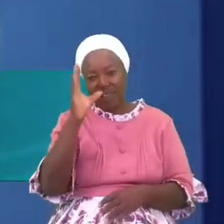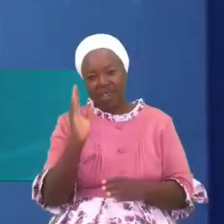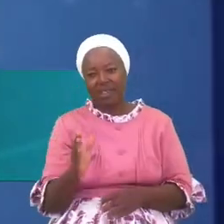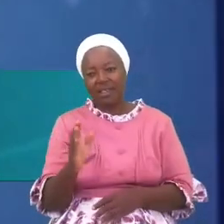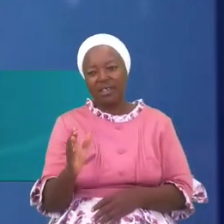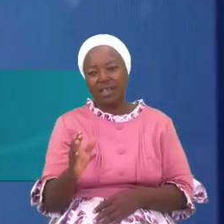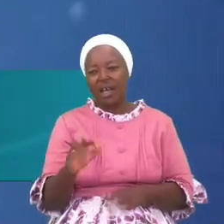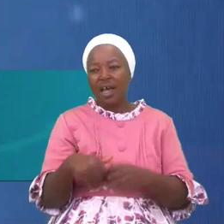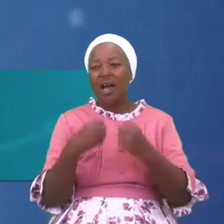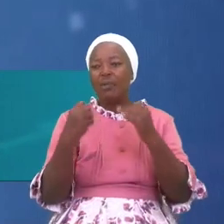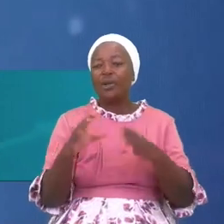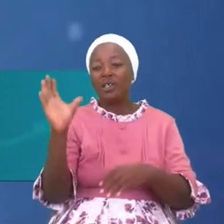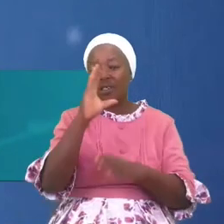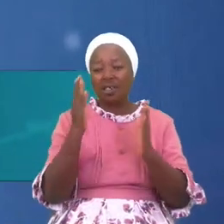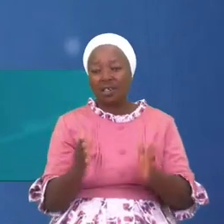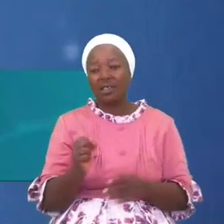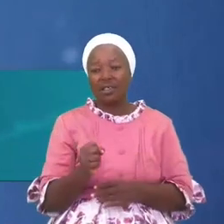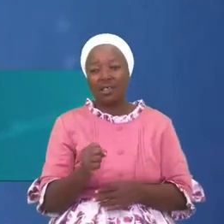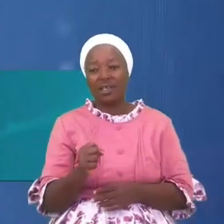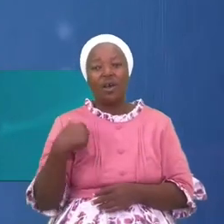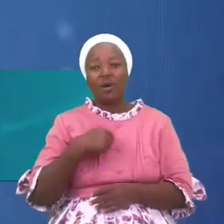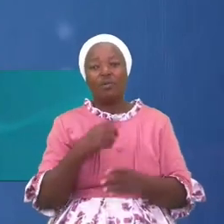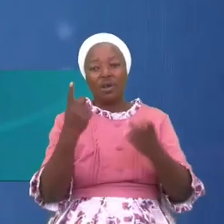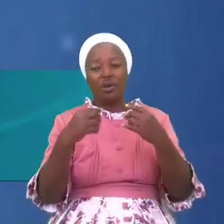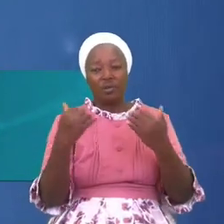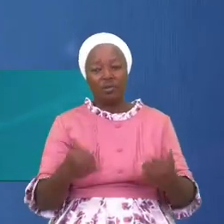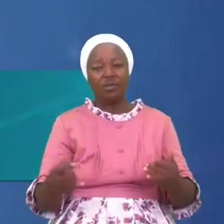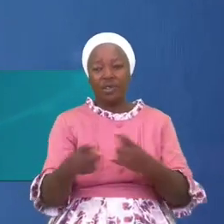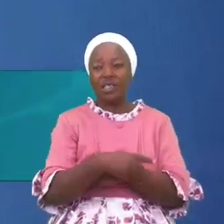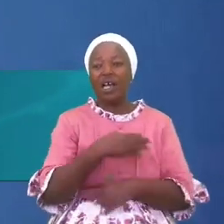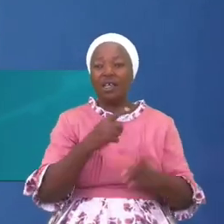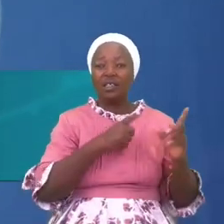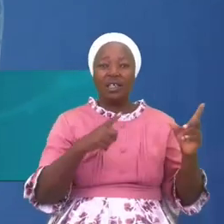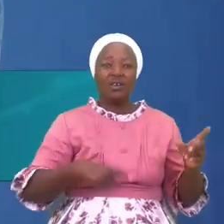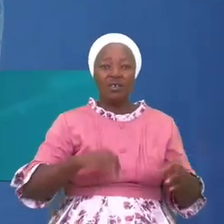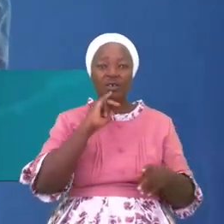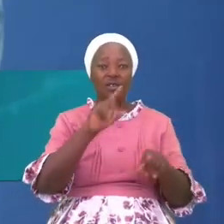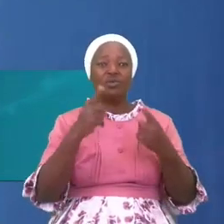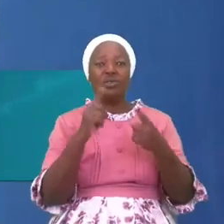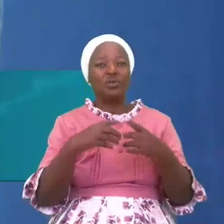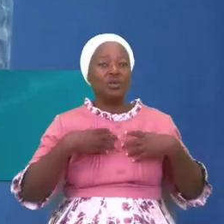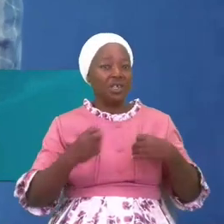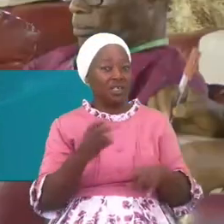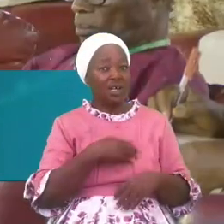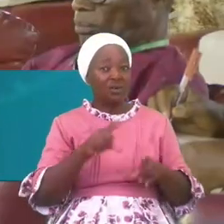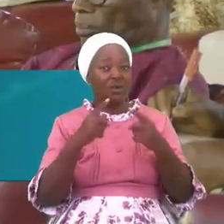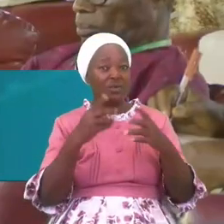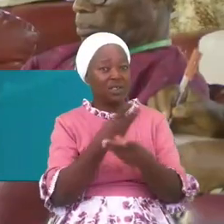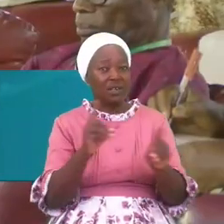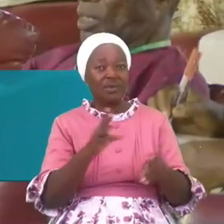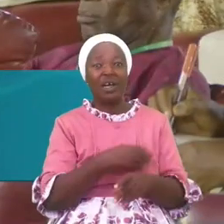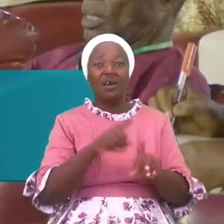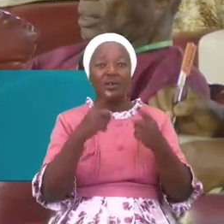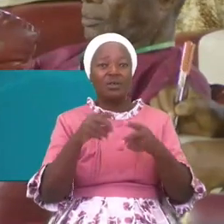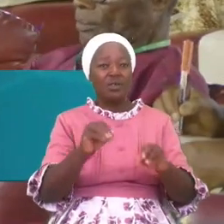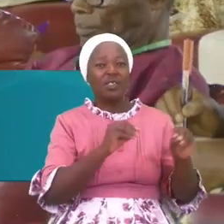the Lord is going to heal, is going to deliver, is going to set free in Jesus'